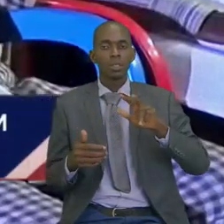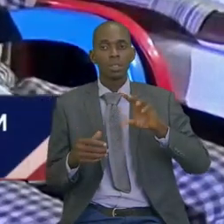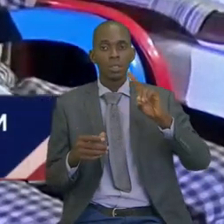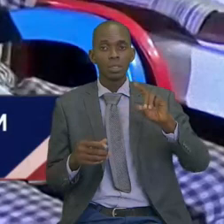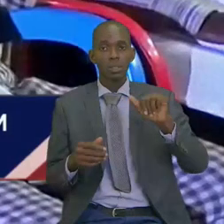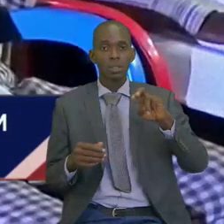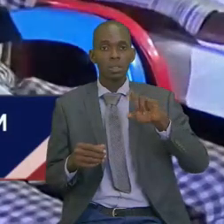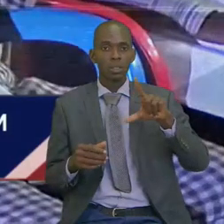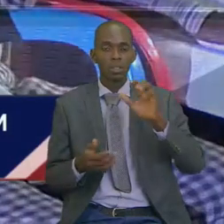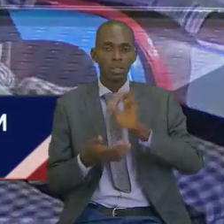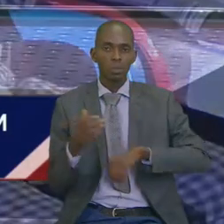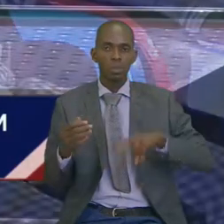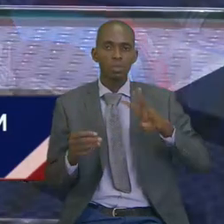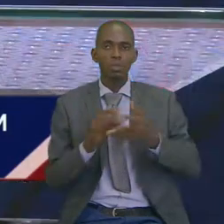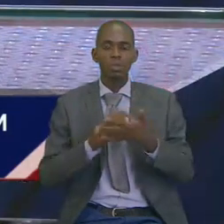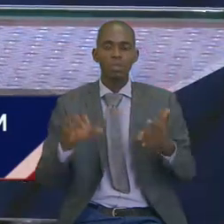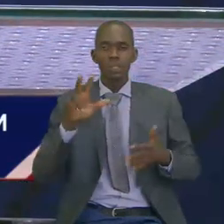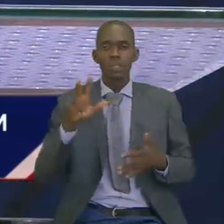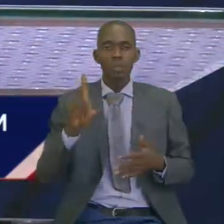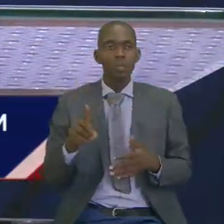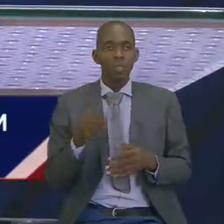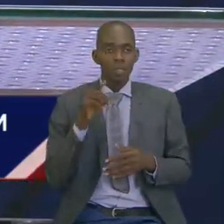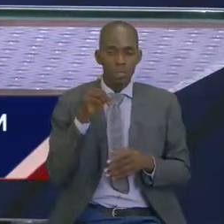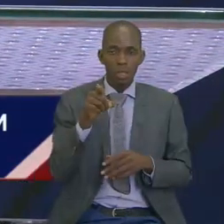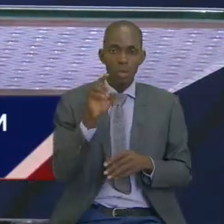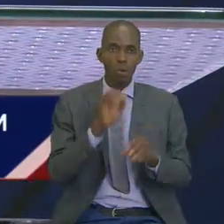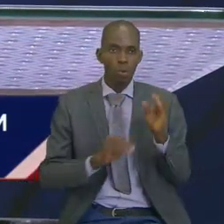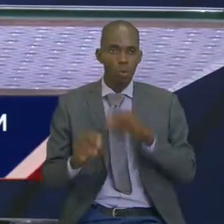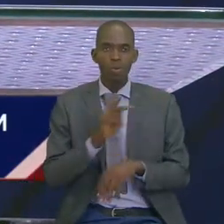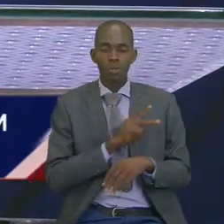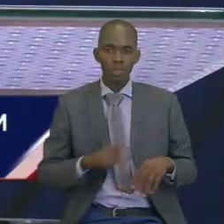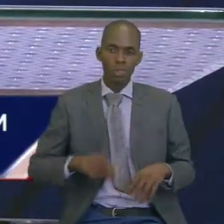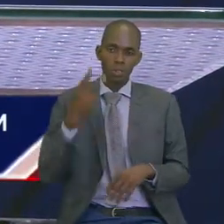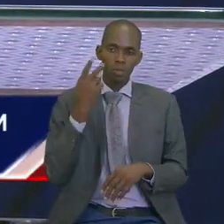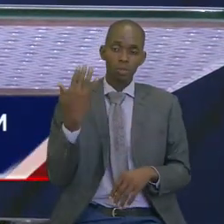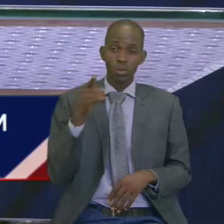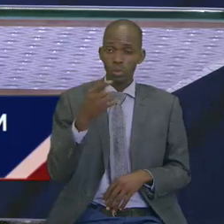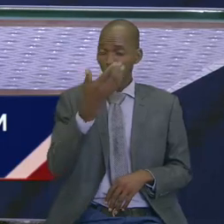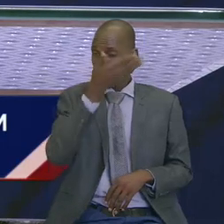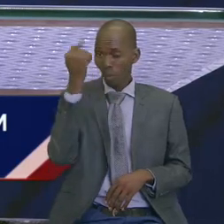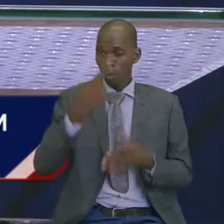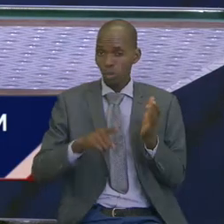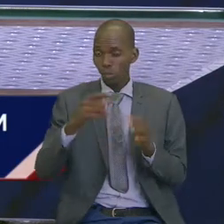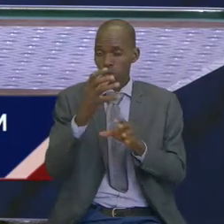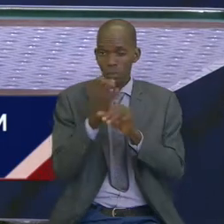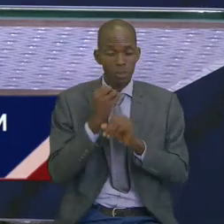thou, O king, sawest. It said, I'm going to tell you what you saw, what you have forgotten.